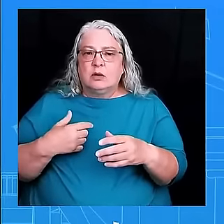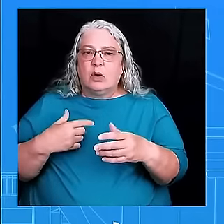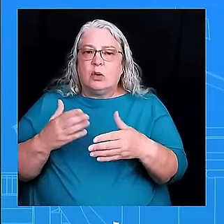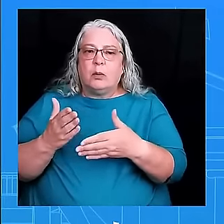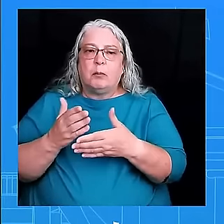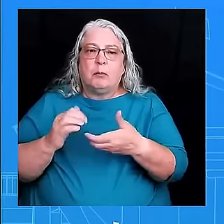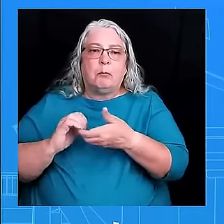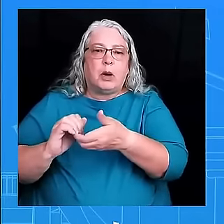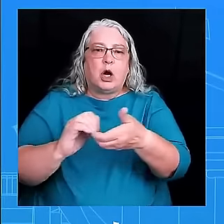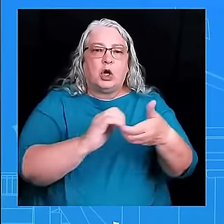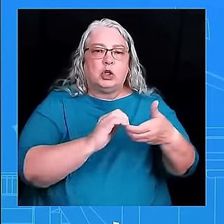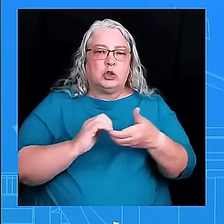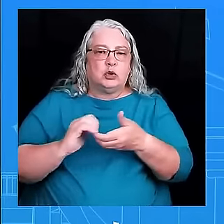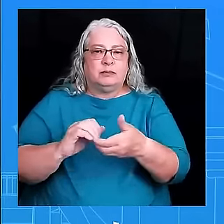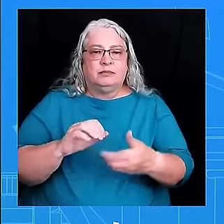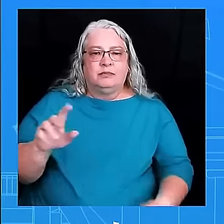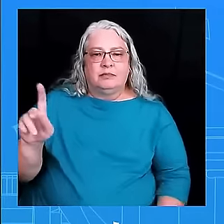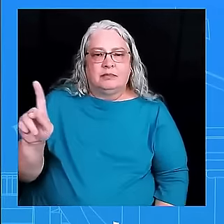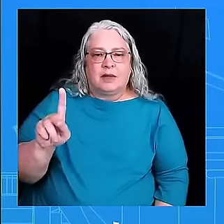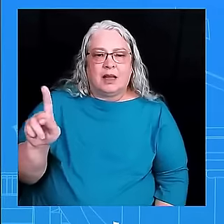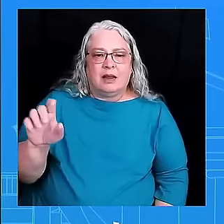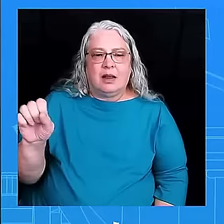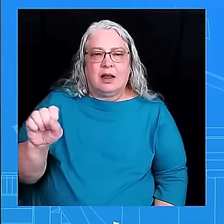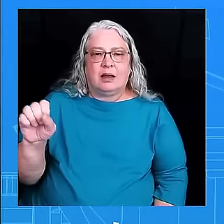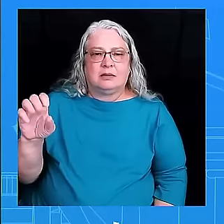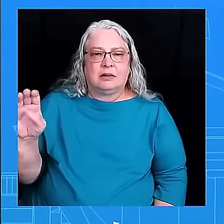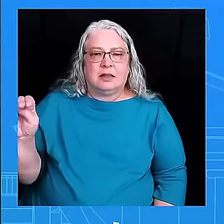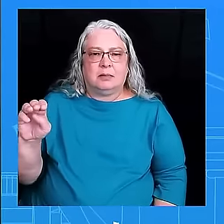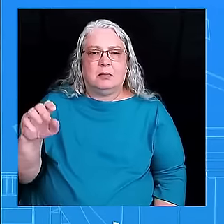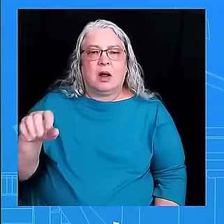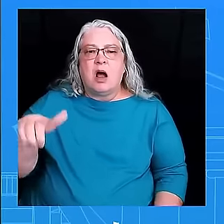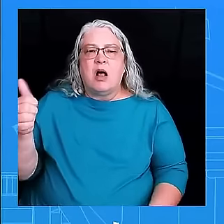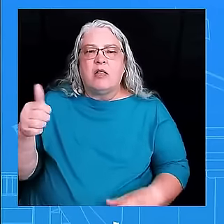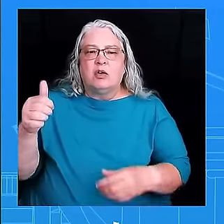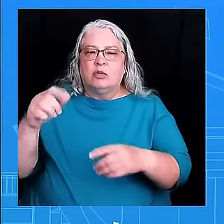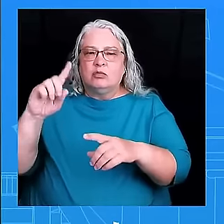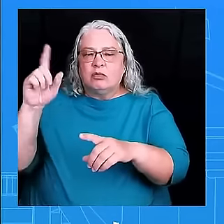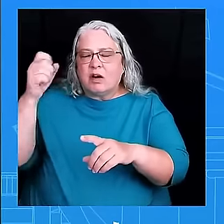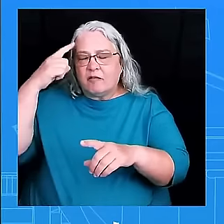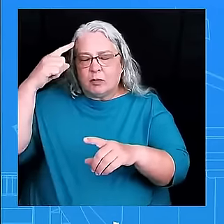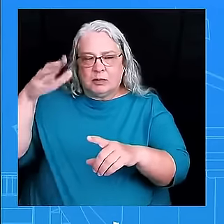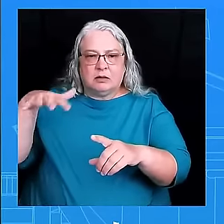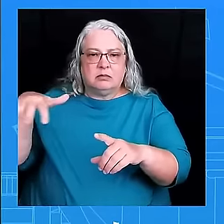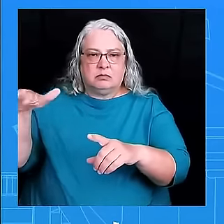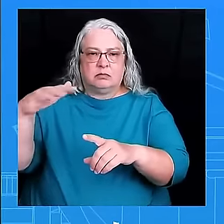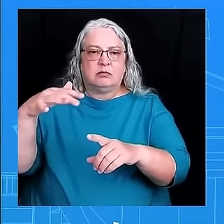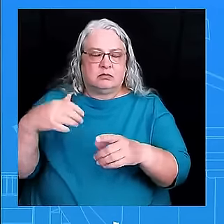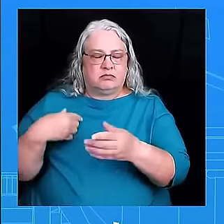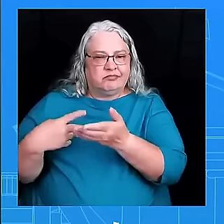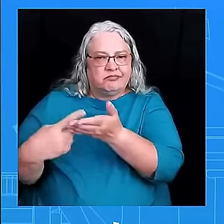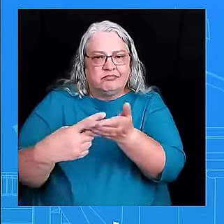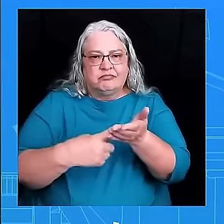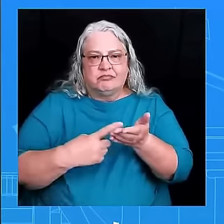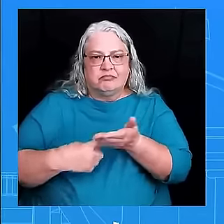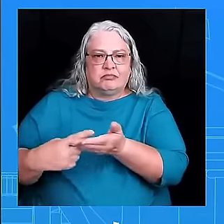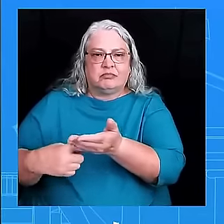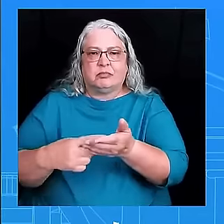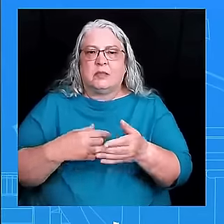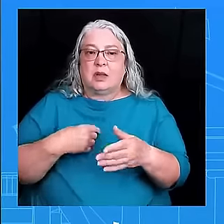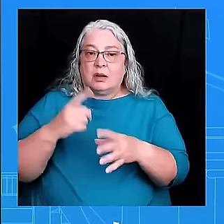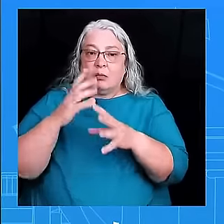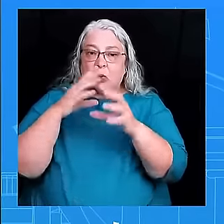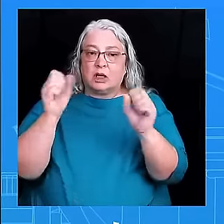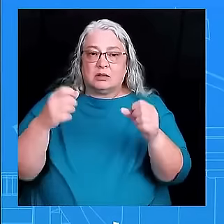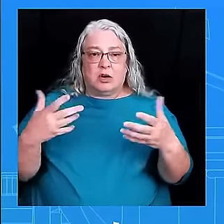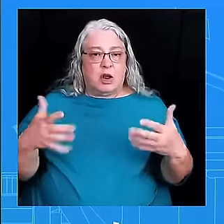informed yesterday, the same day that they went out publicly, that this pretrial agreement had been accepted by